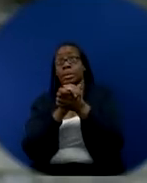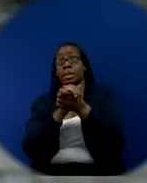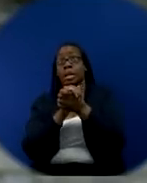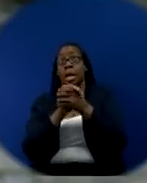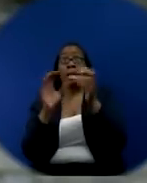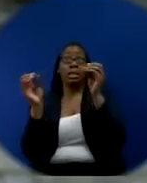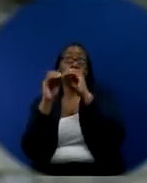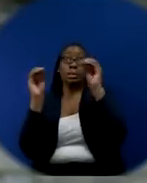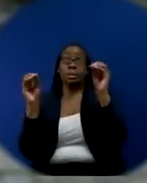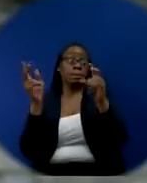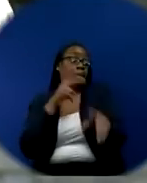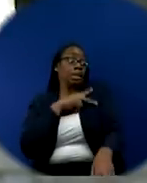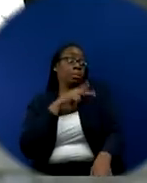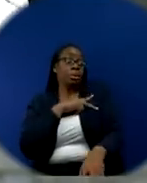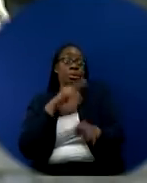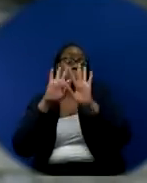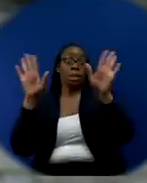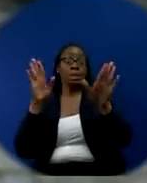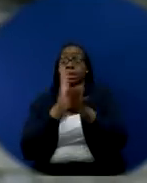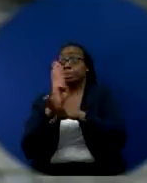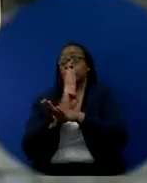to say about that. That's personal. That's his business.